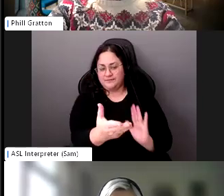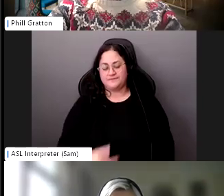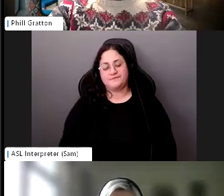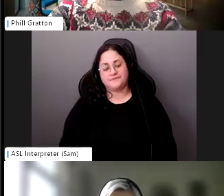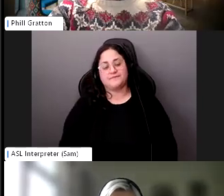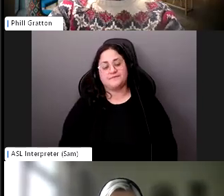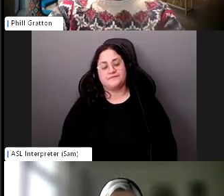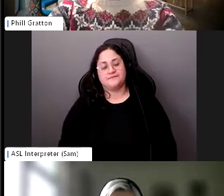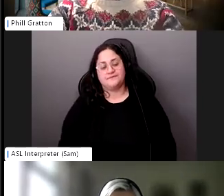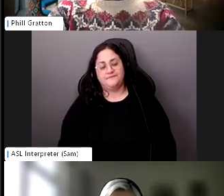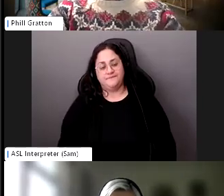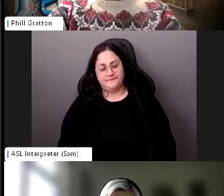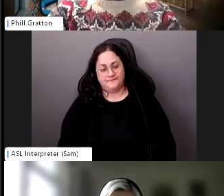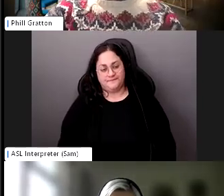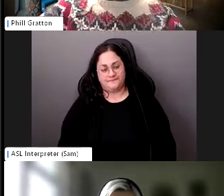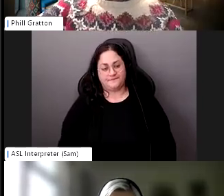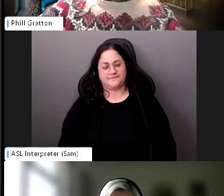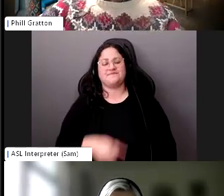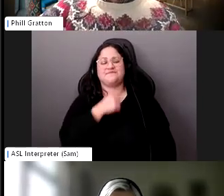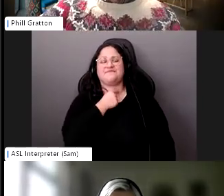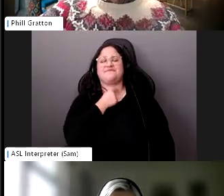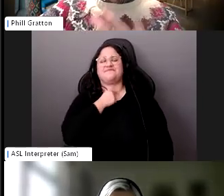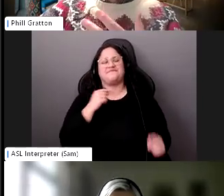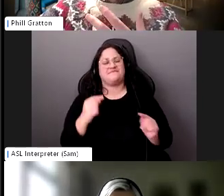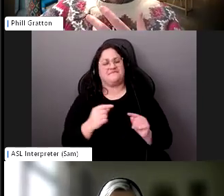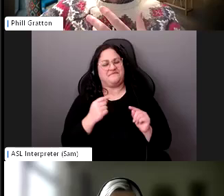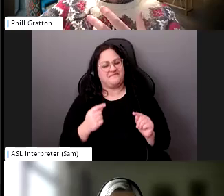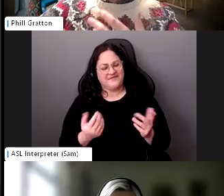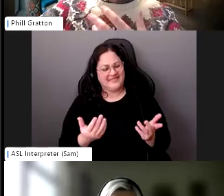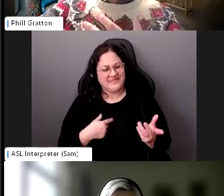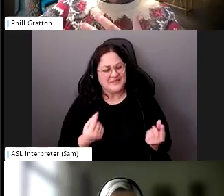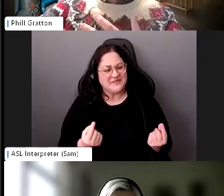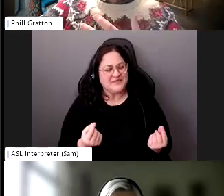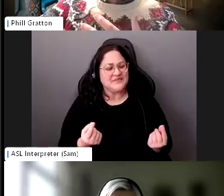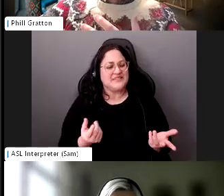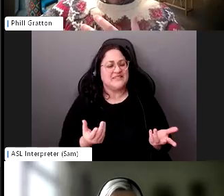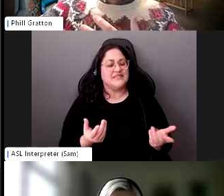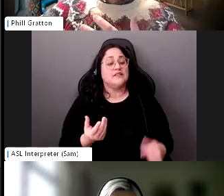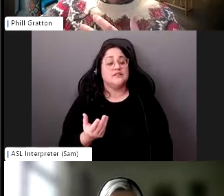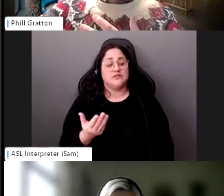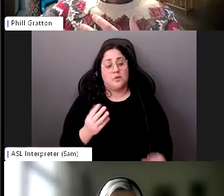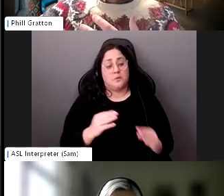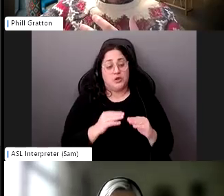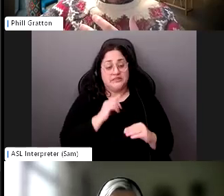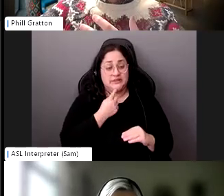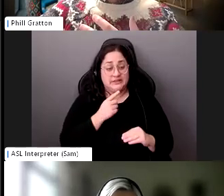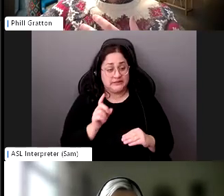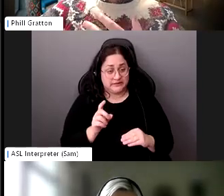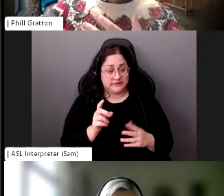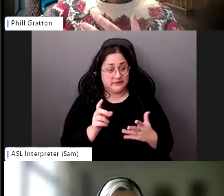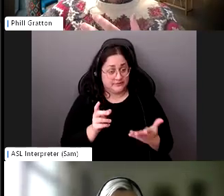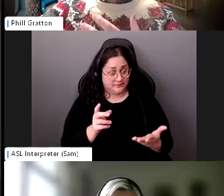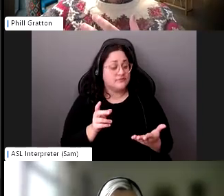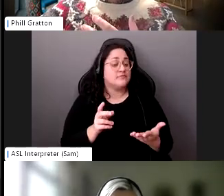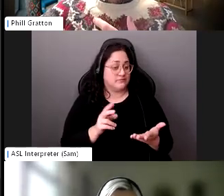what should I do? So something a little bit more maybe serious sounding. It